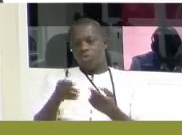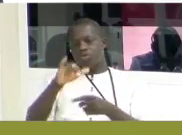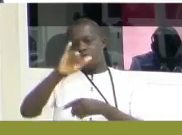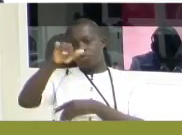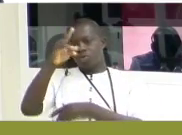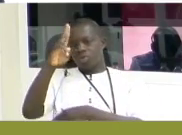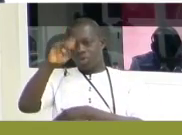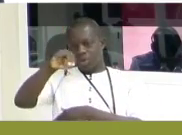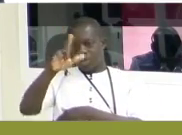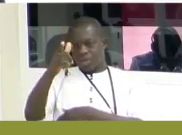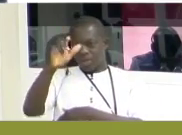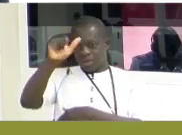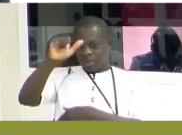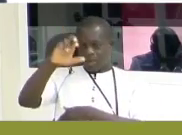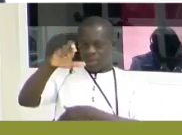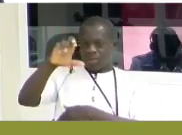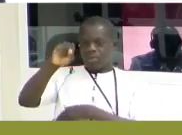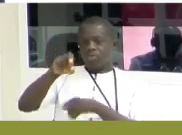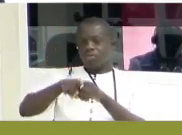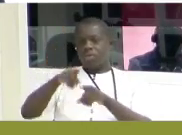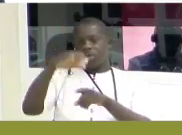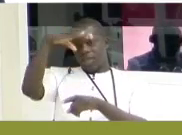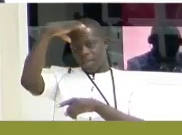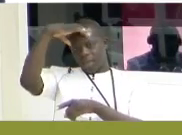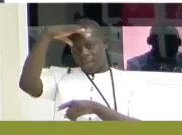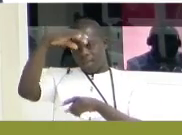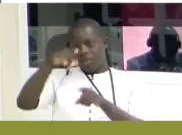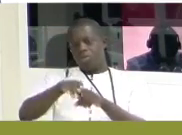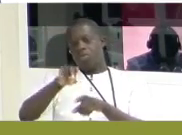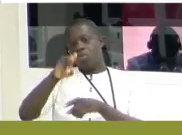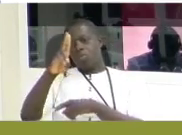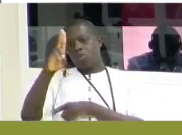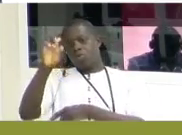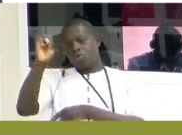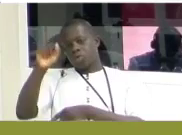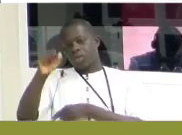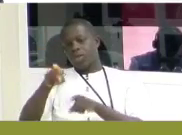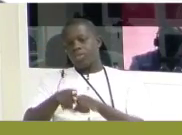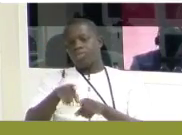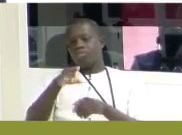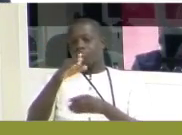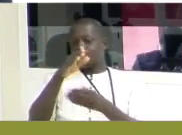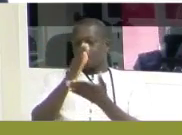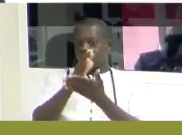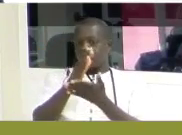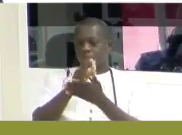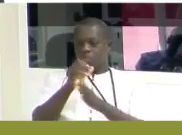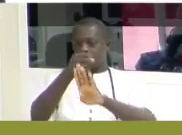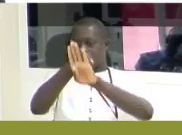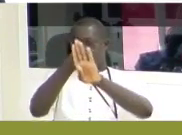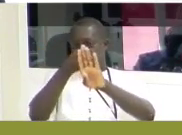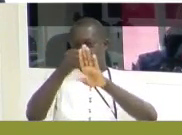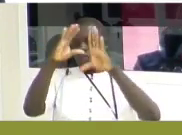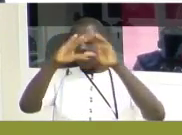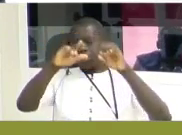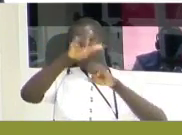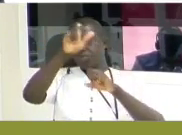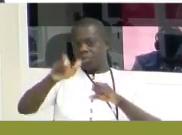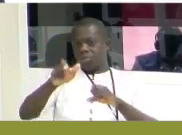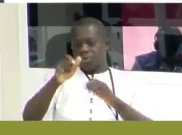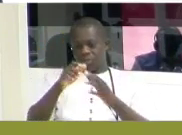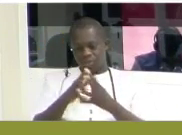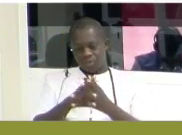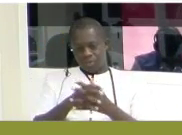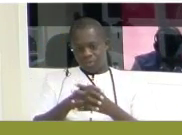time. Musa, the principal protection officer, Ismaila is one of the junglers. So